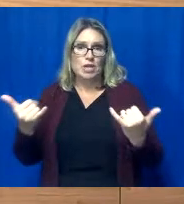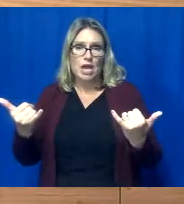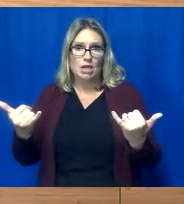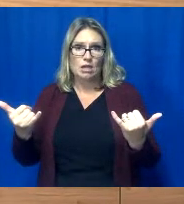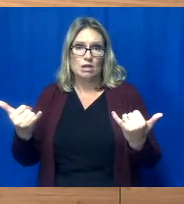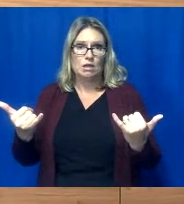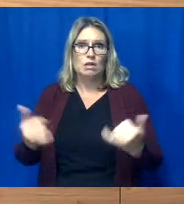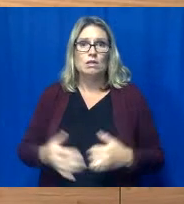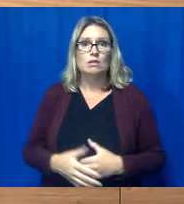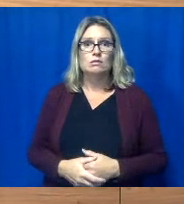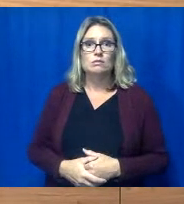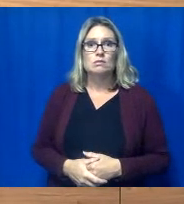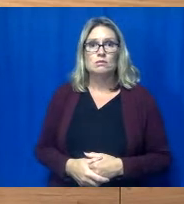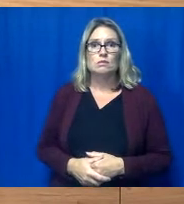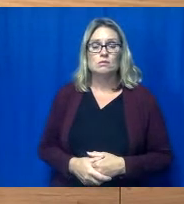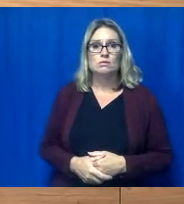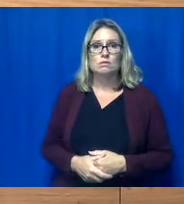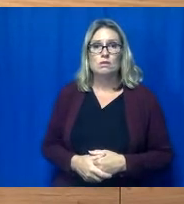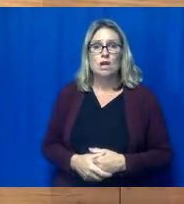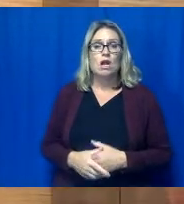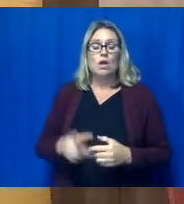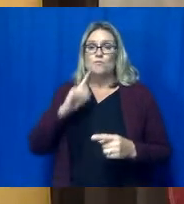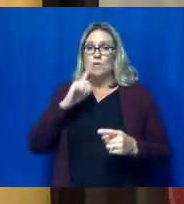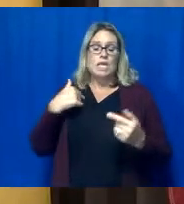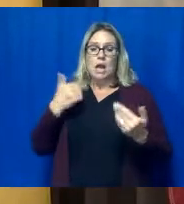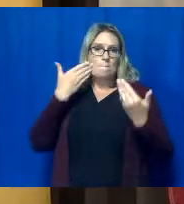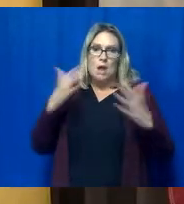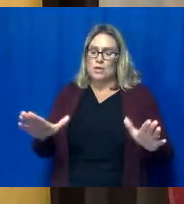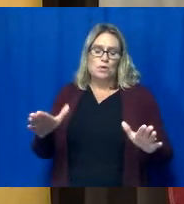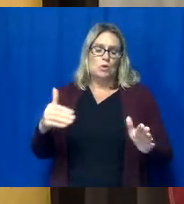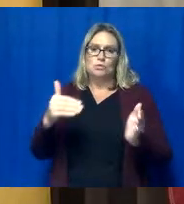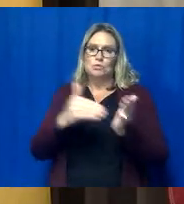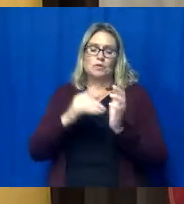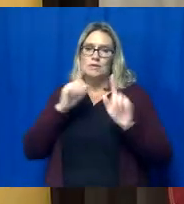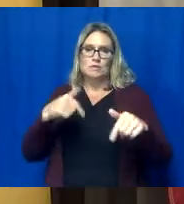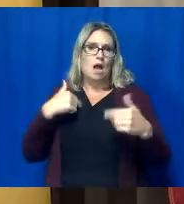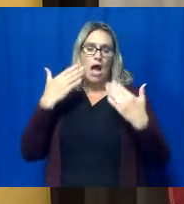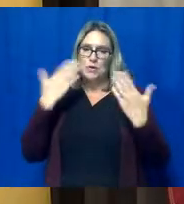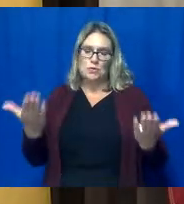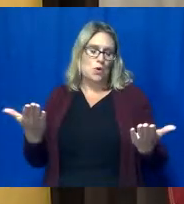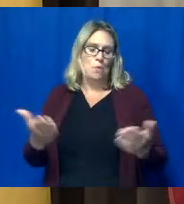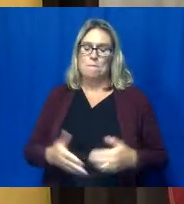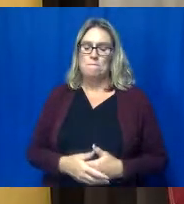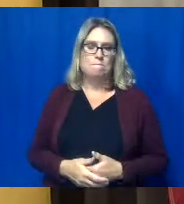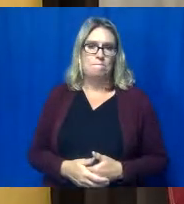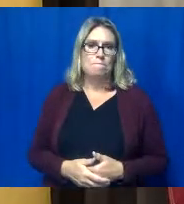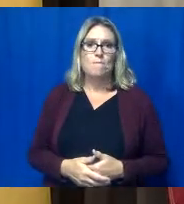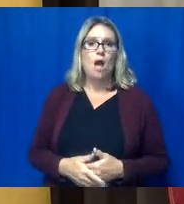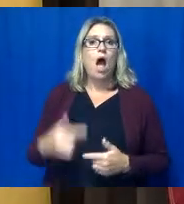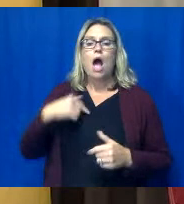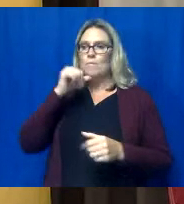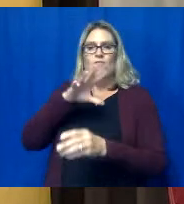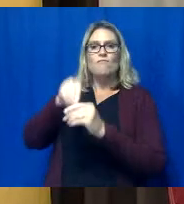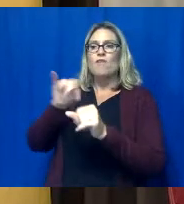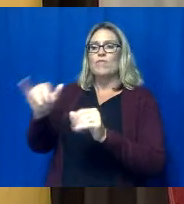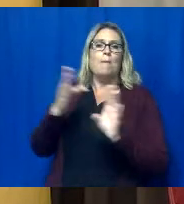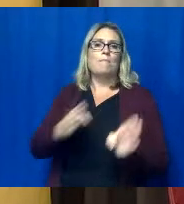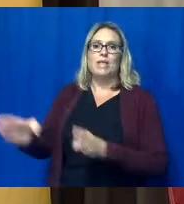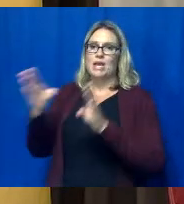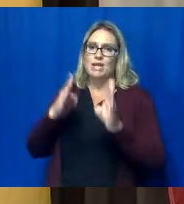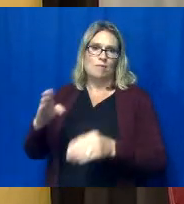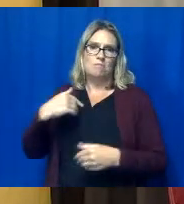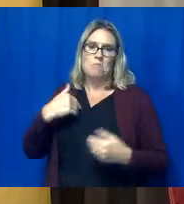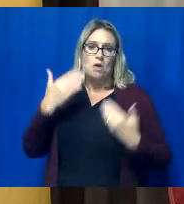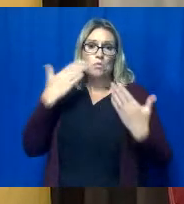I actually don't know because I'm not part of that planning. So